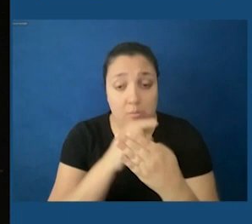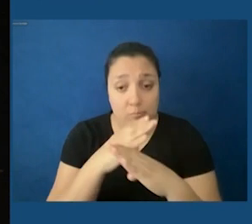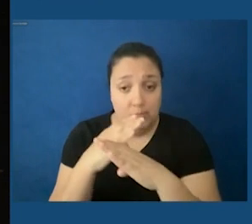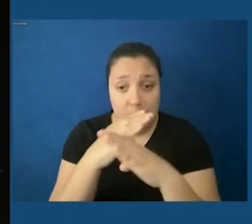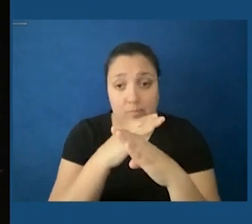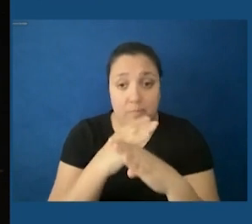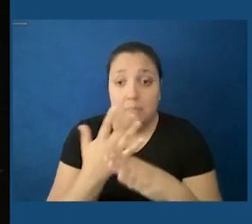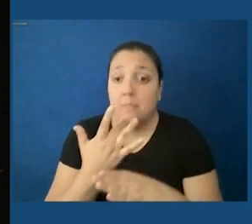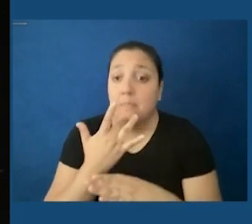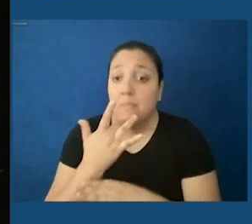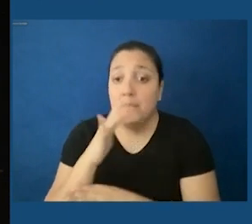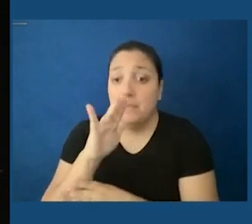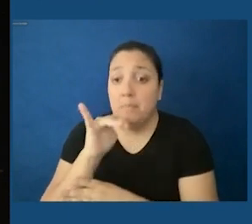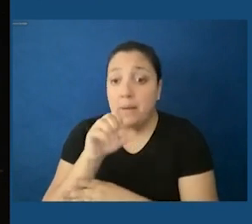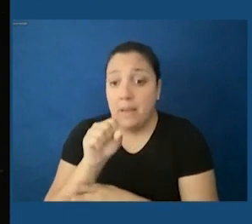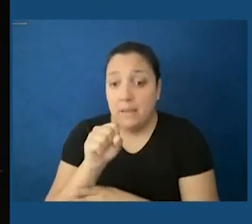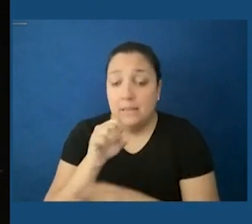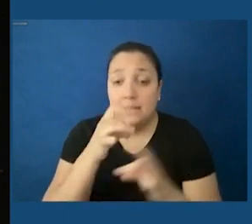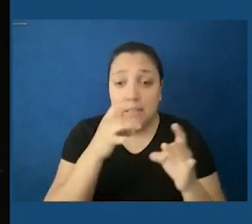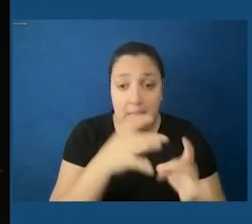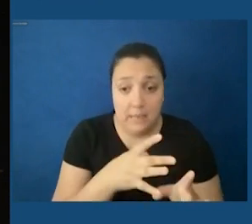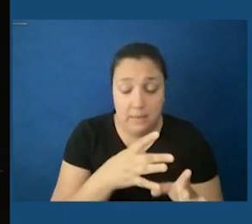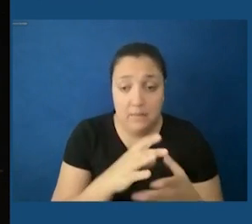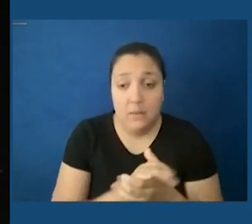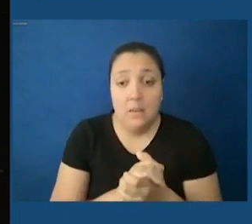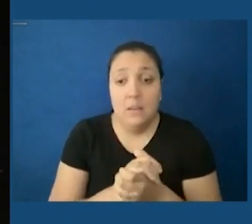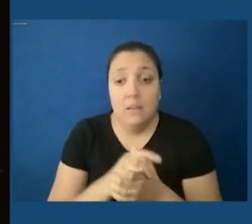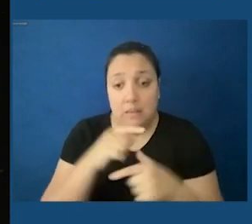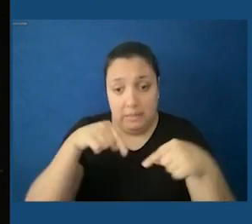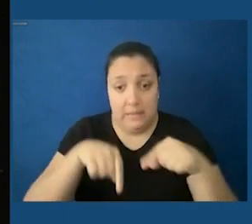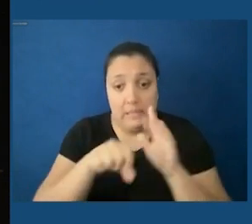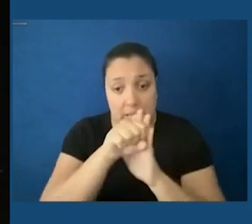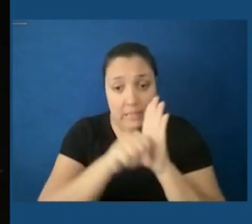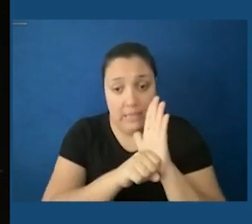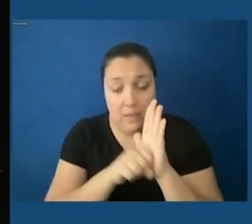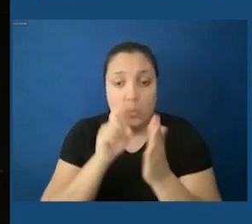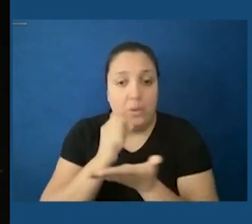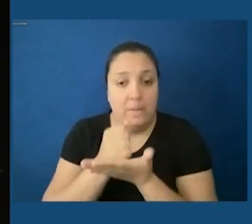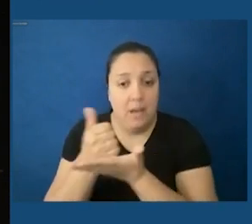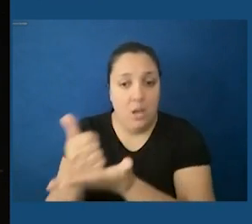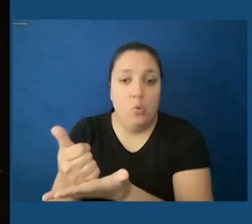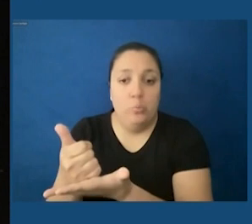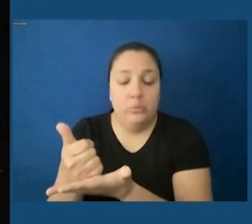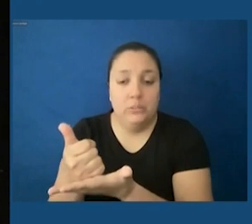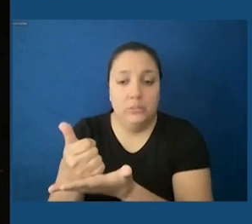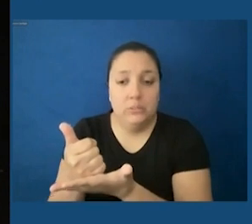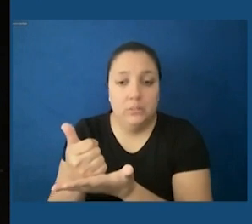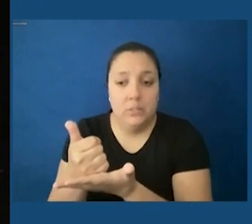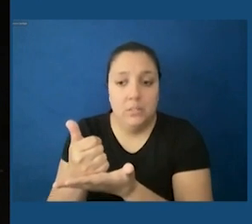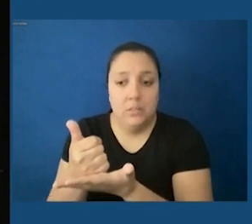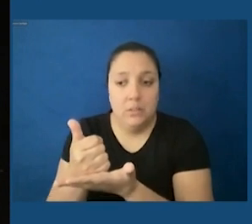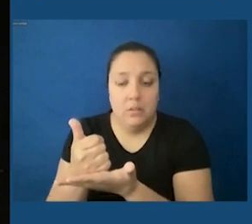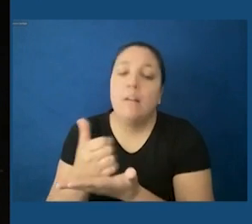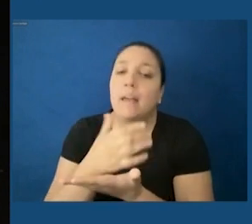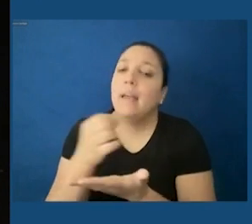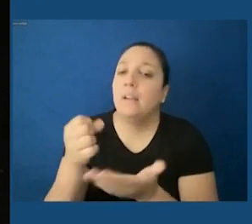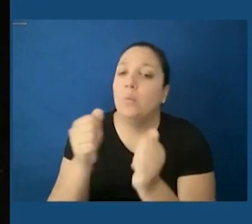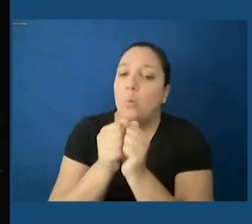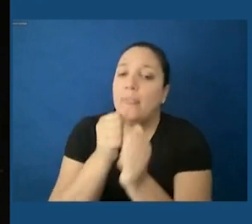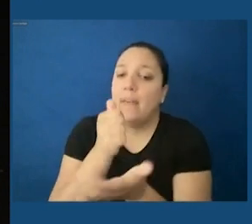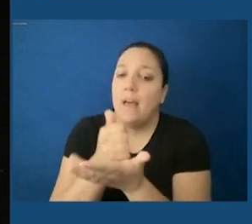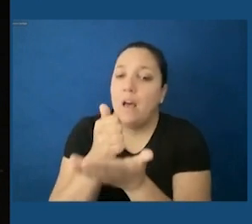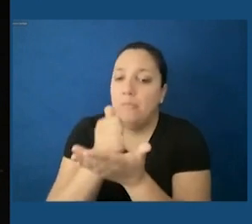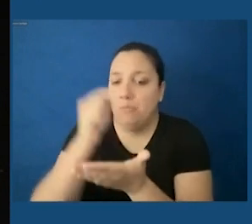and hate in the state. We helped and with the help of the governor, got